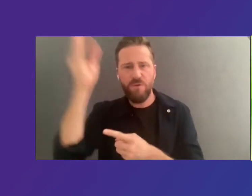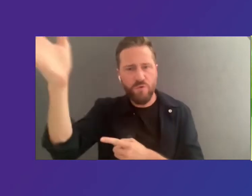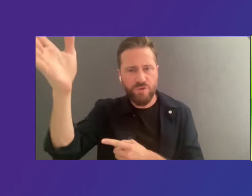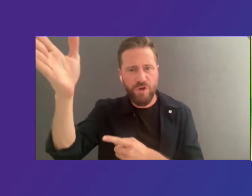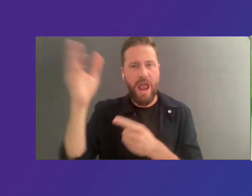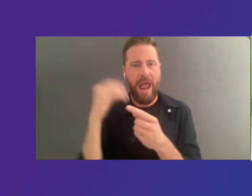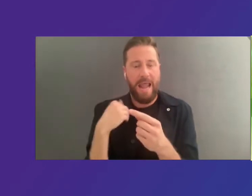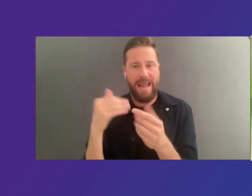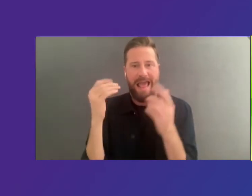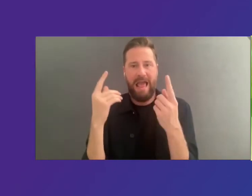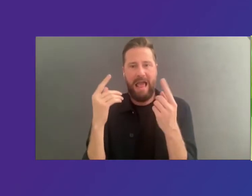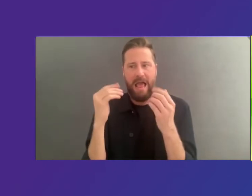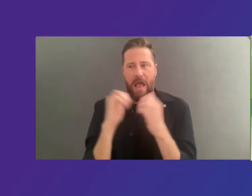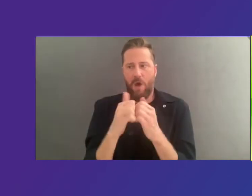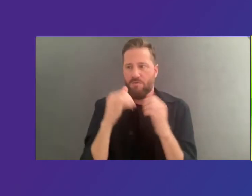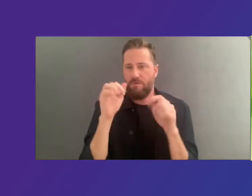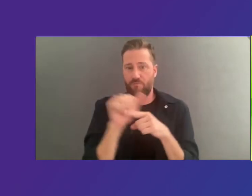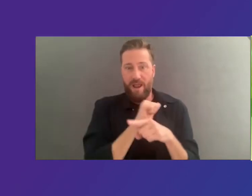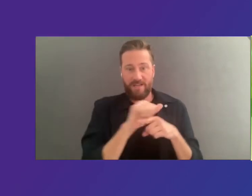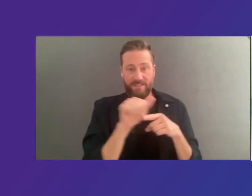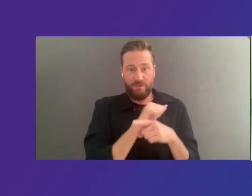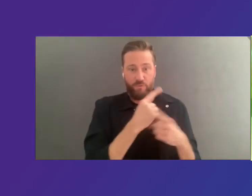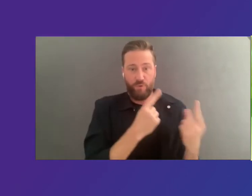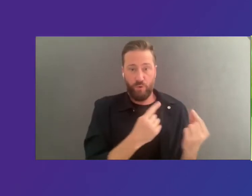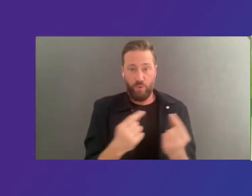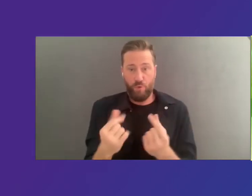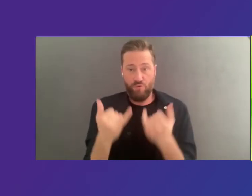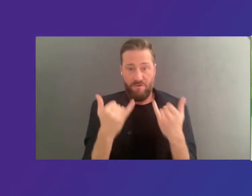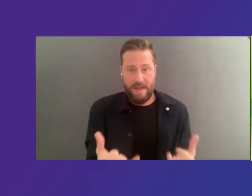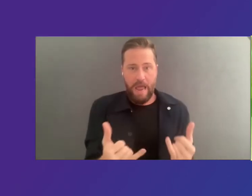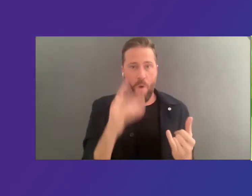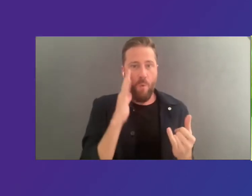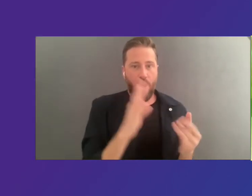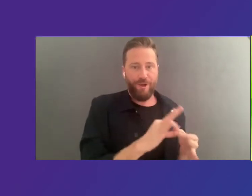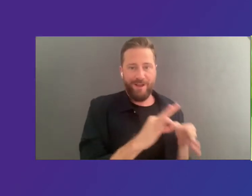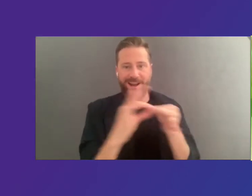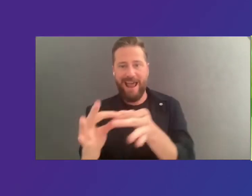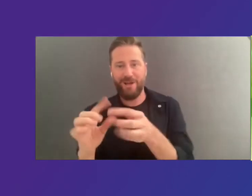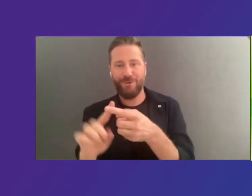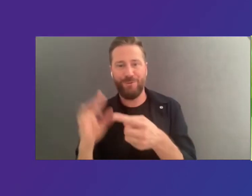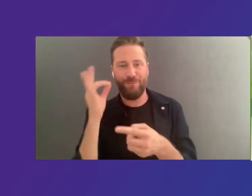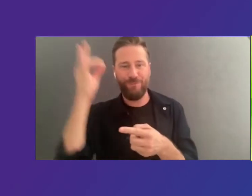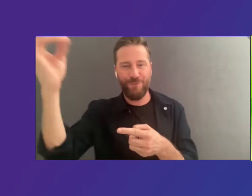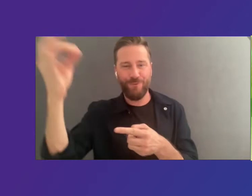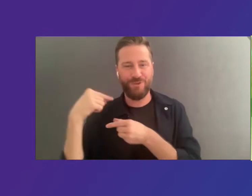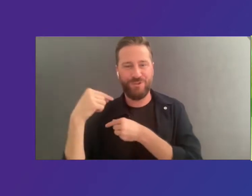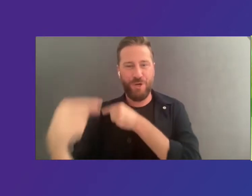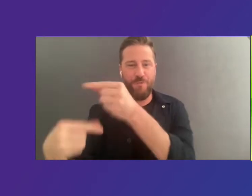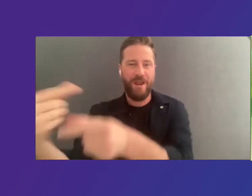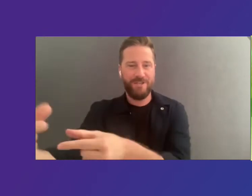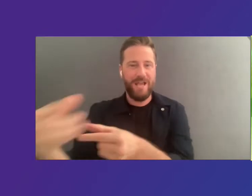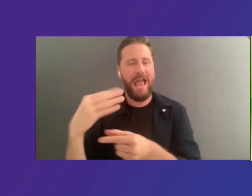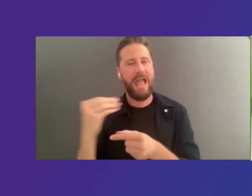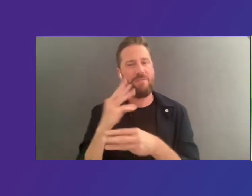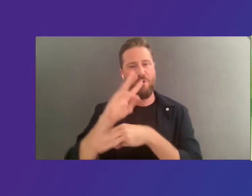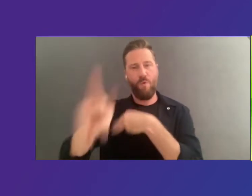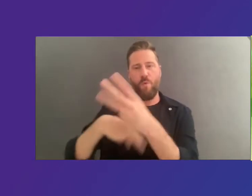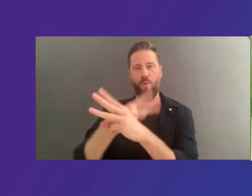we engage in now are connecting to future generations and the world, essentially that we want to see.